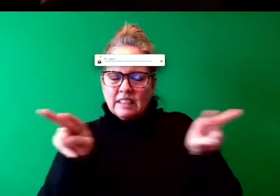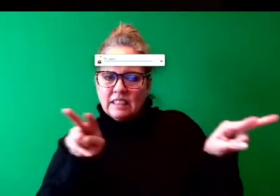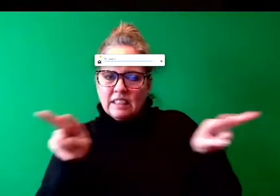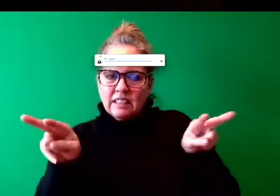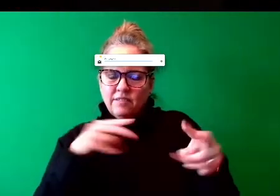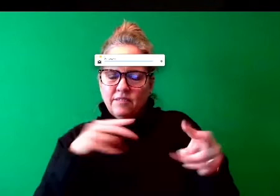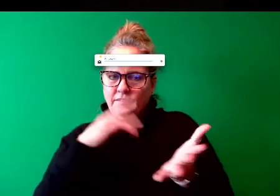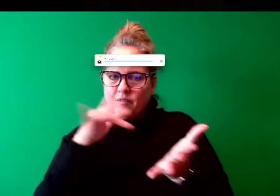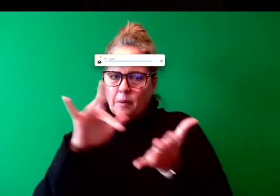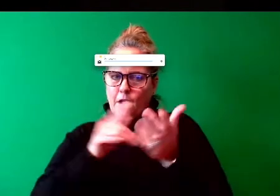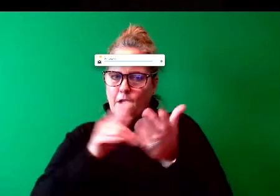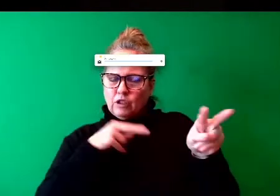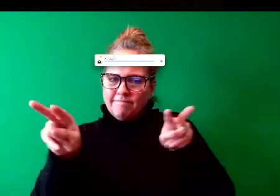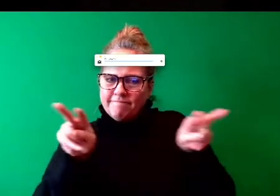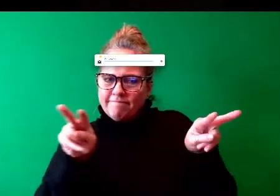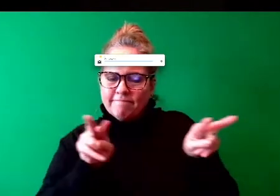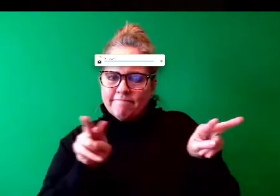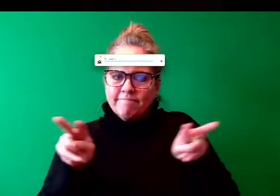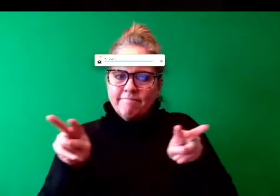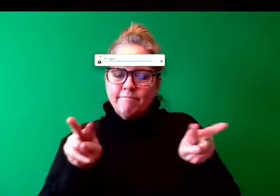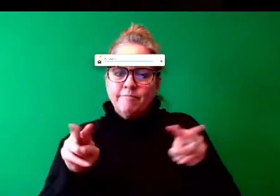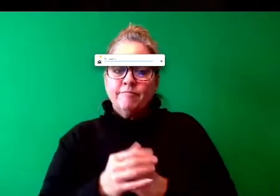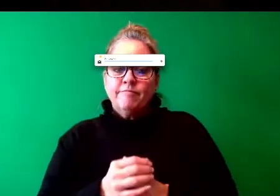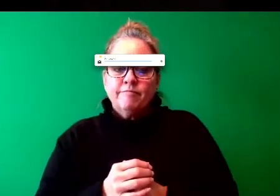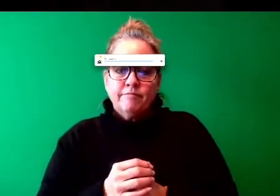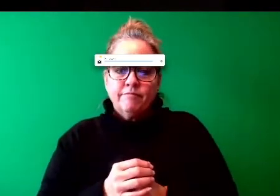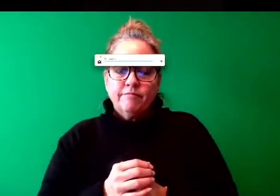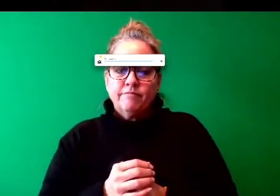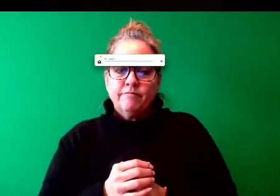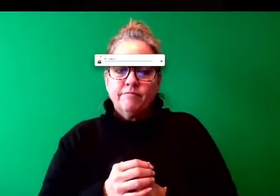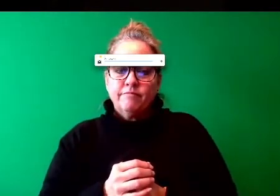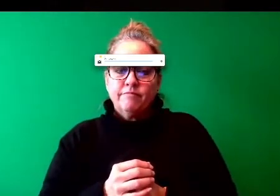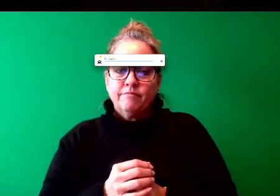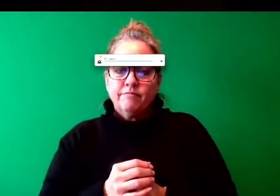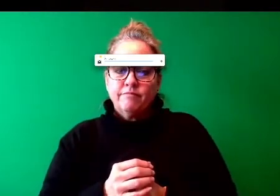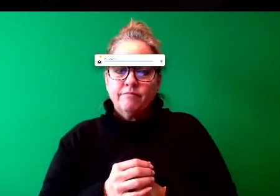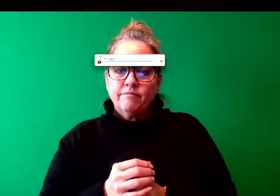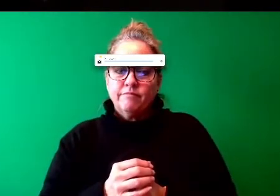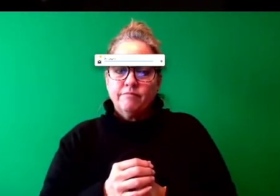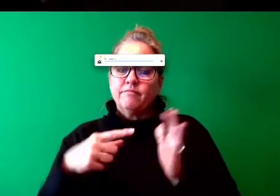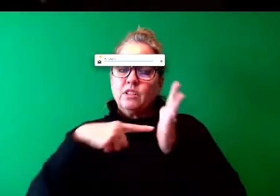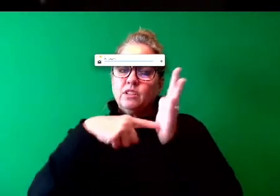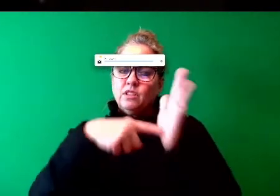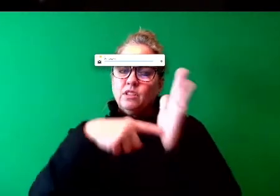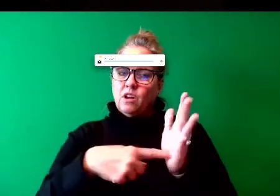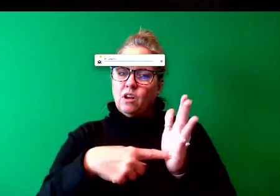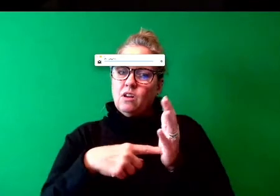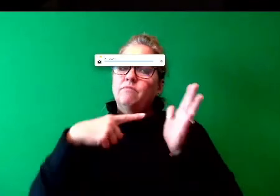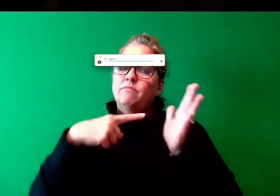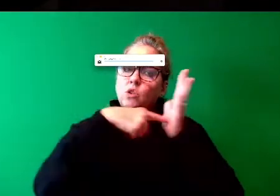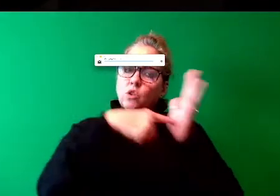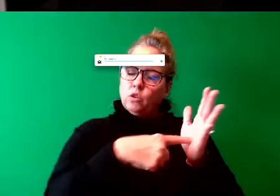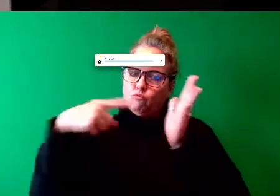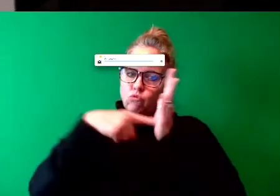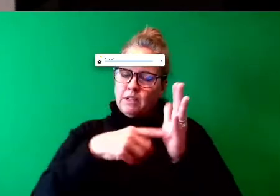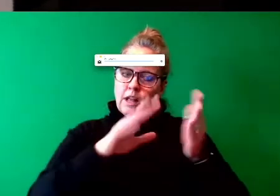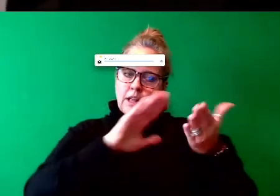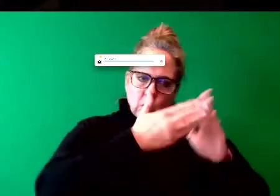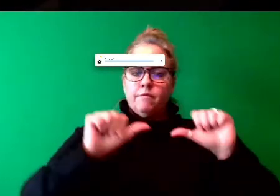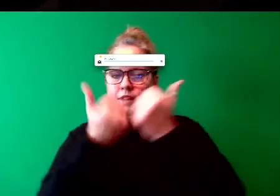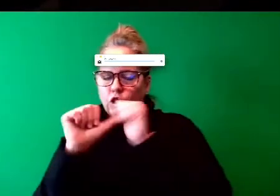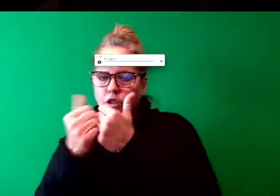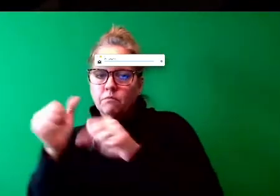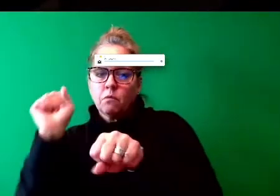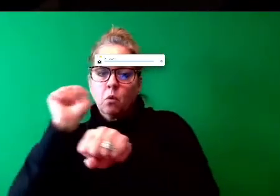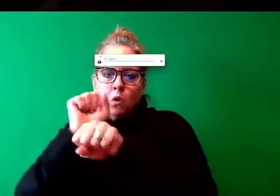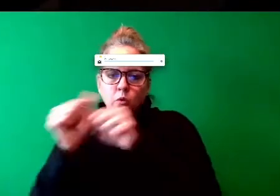as your medical director, I represent our community. To represent our community, I represent the agencies in our community. I am